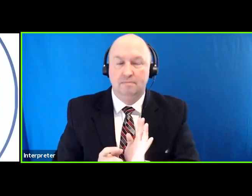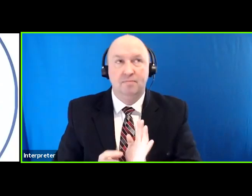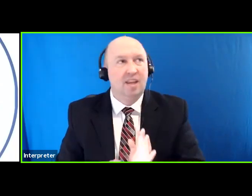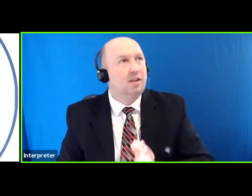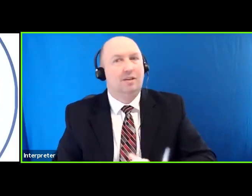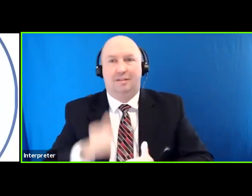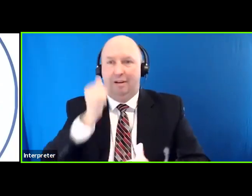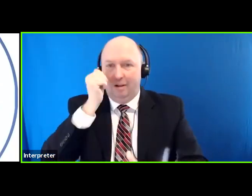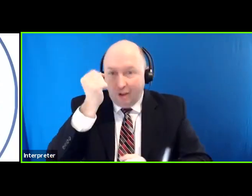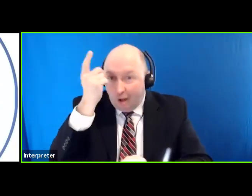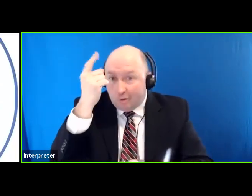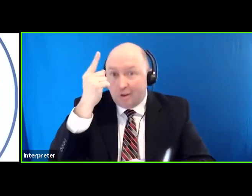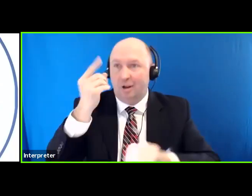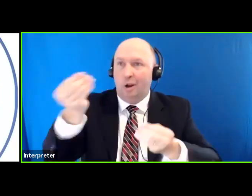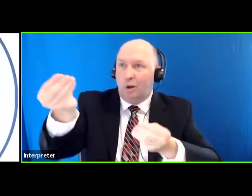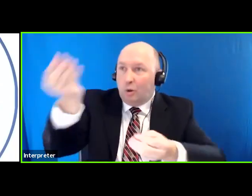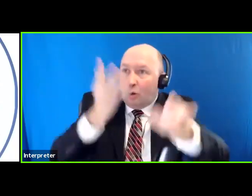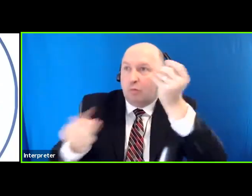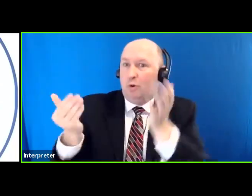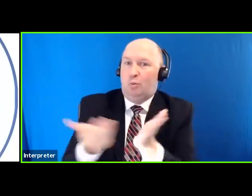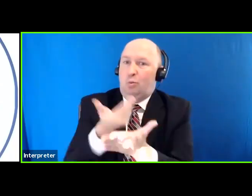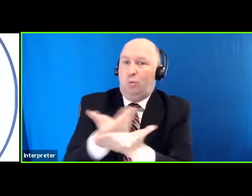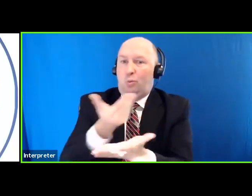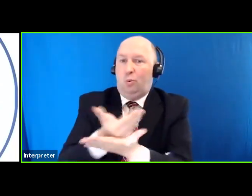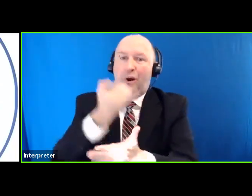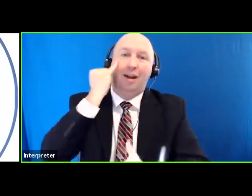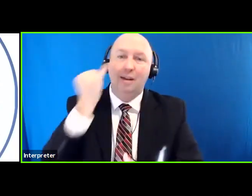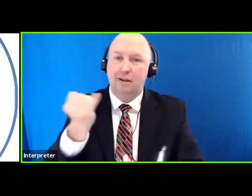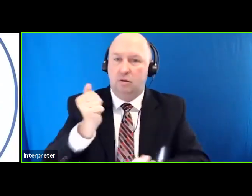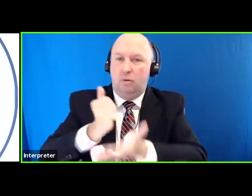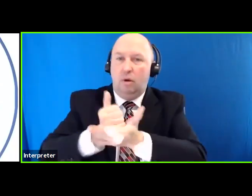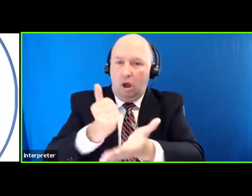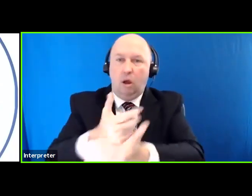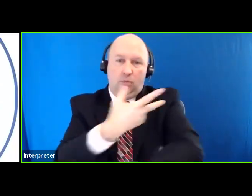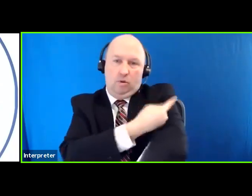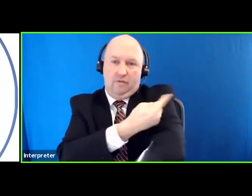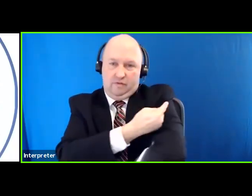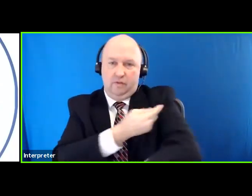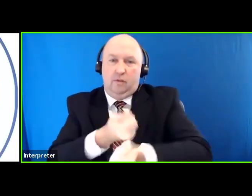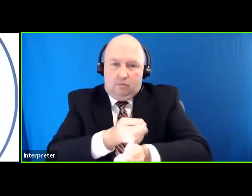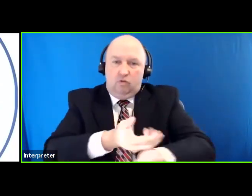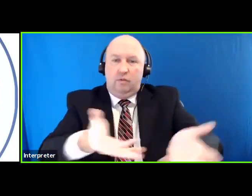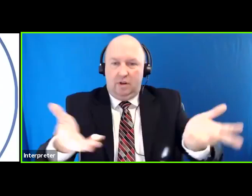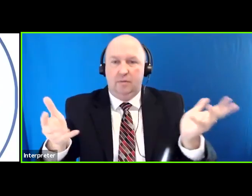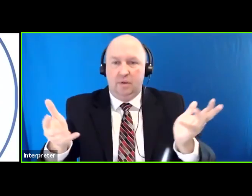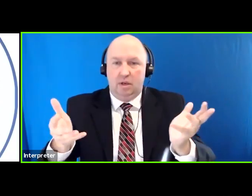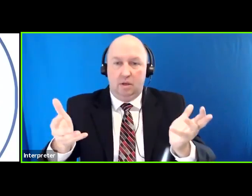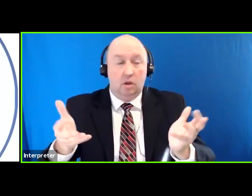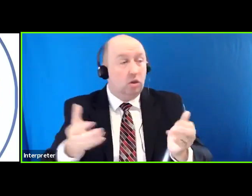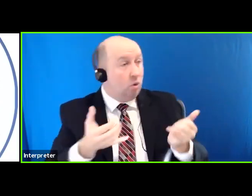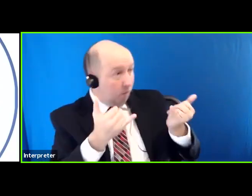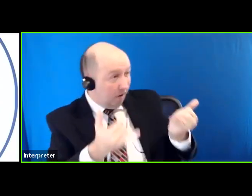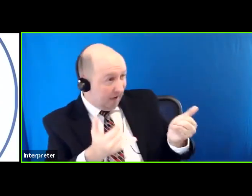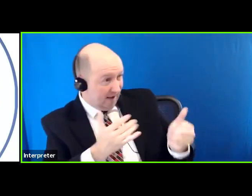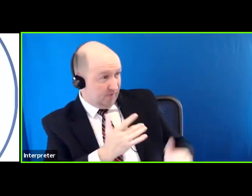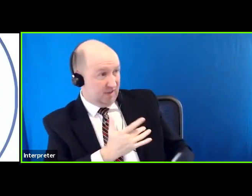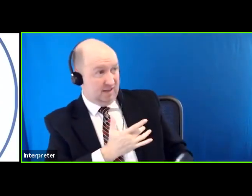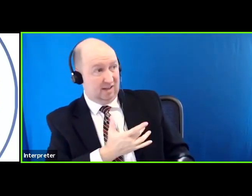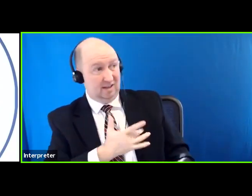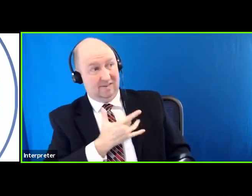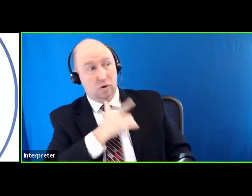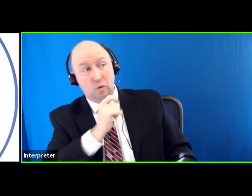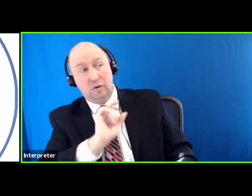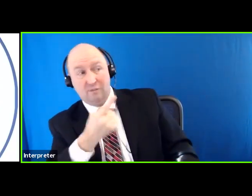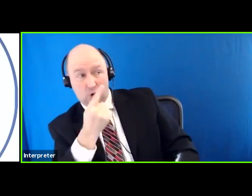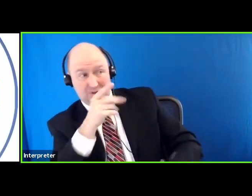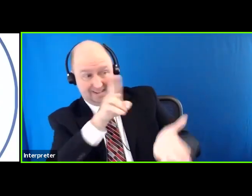that are good ideas, I think, to be able to get these vaccines out to the community. So as of right now, would you say that it is like a first come, first serve of whoever